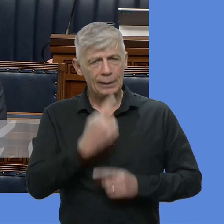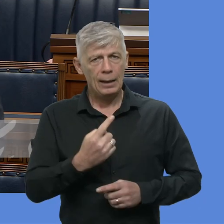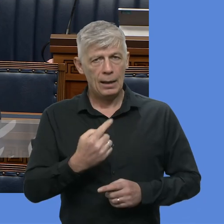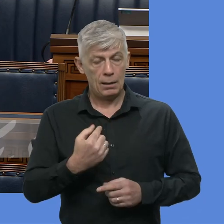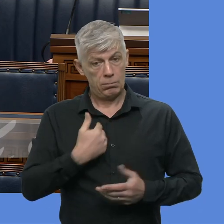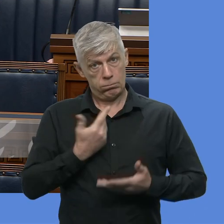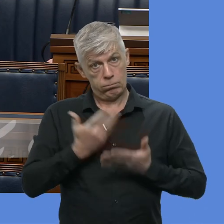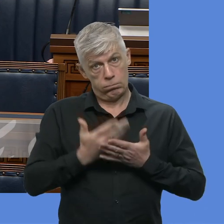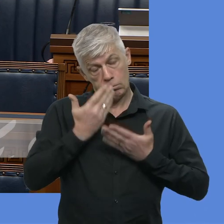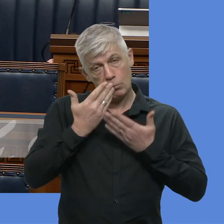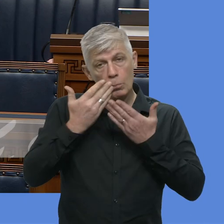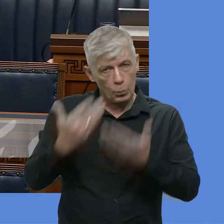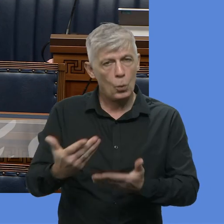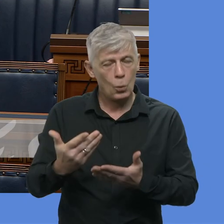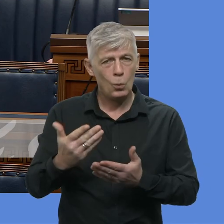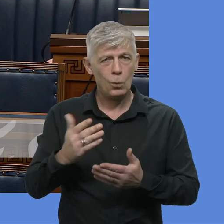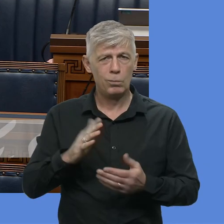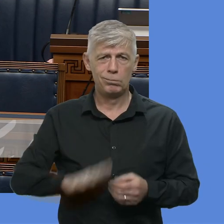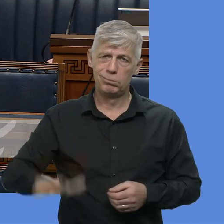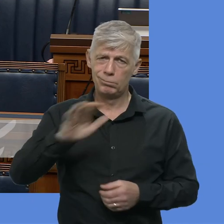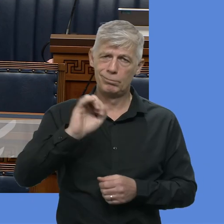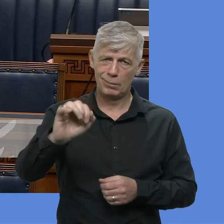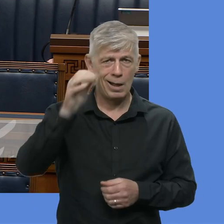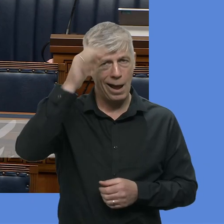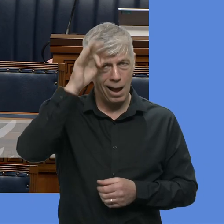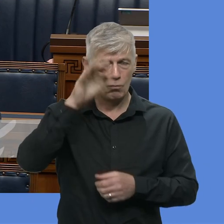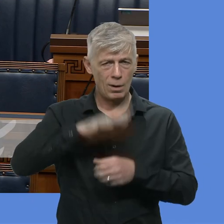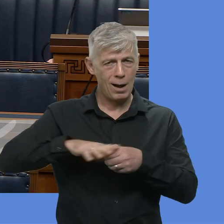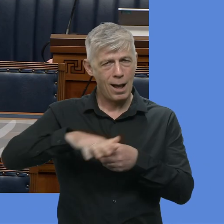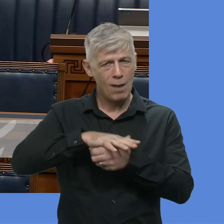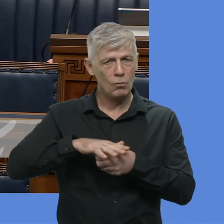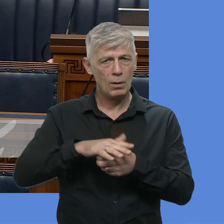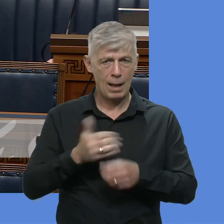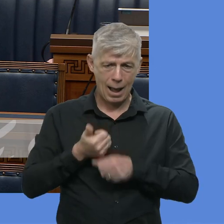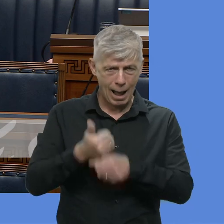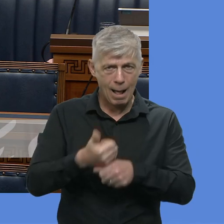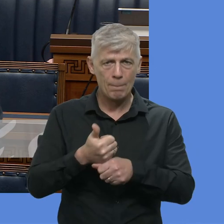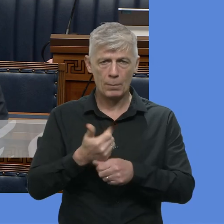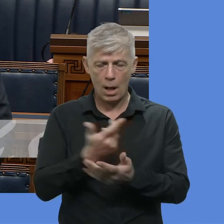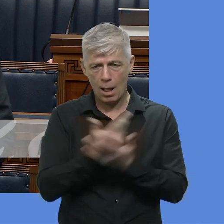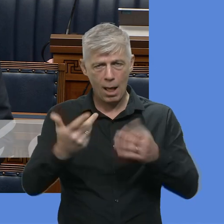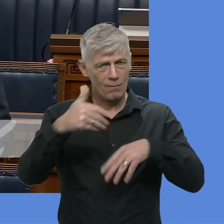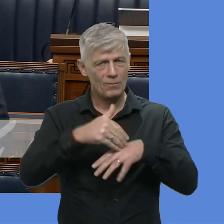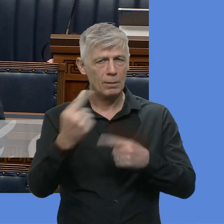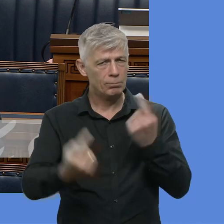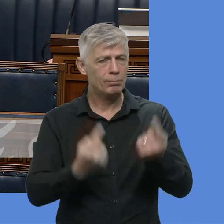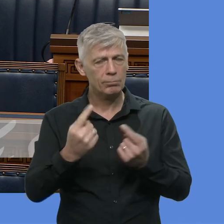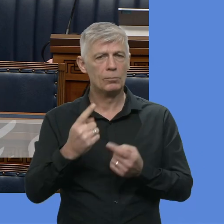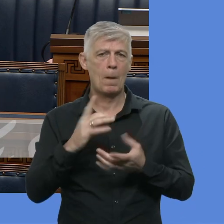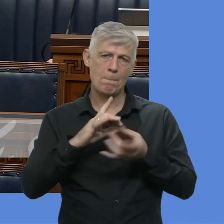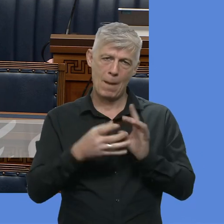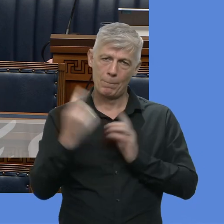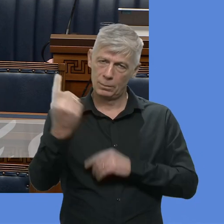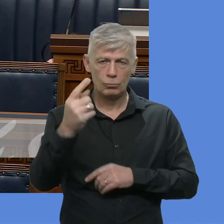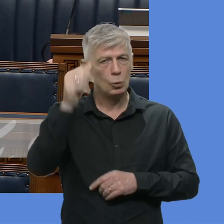thanks to those in his local council area that did so much to help people that were affected during that time. The member will be aware of how